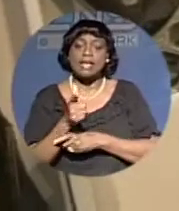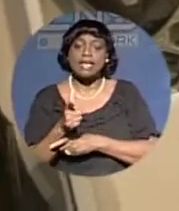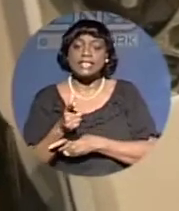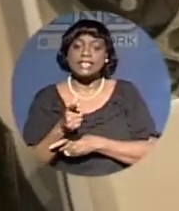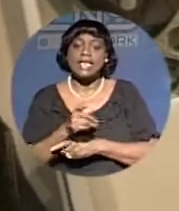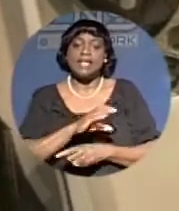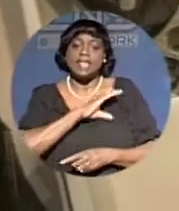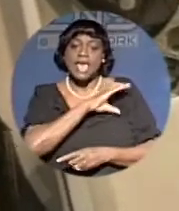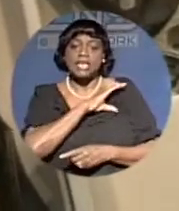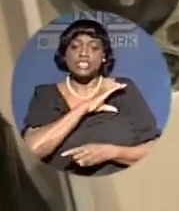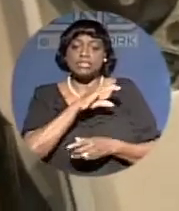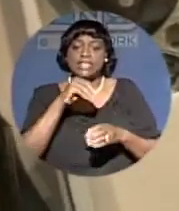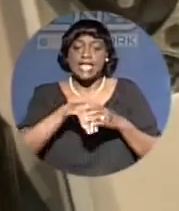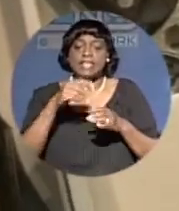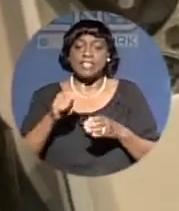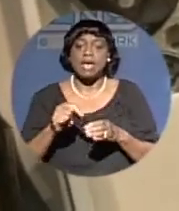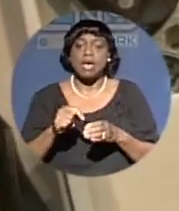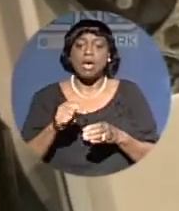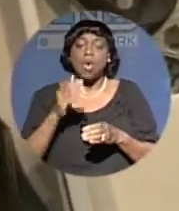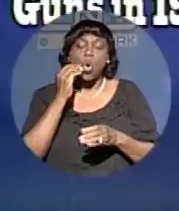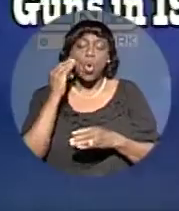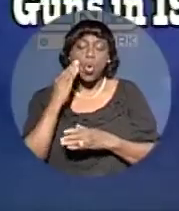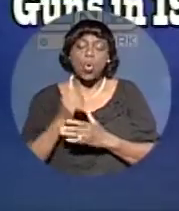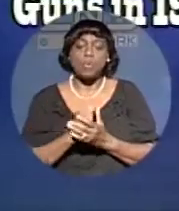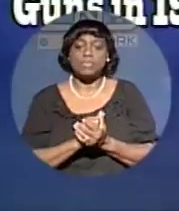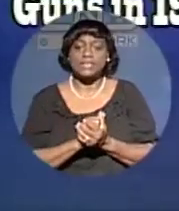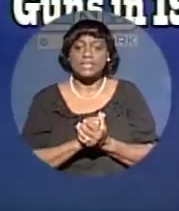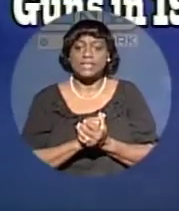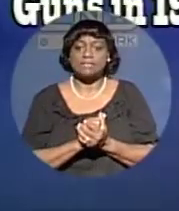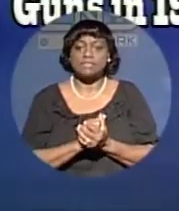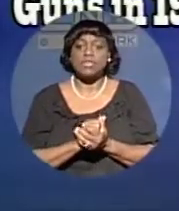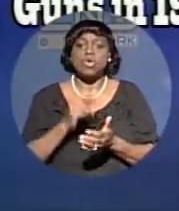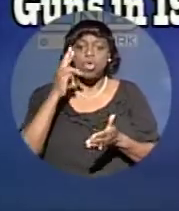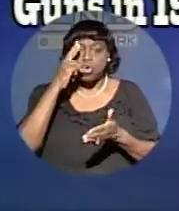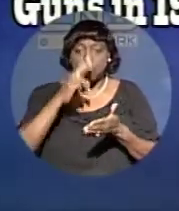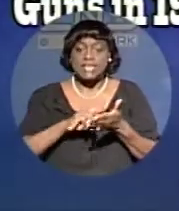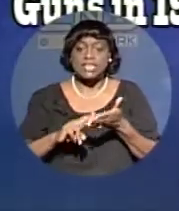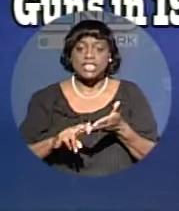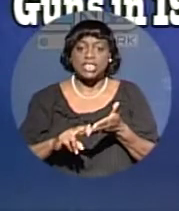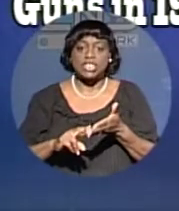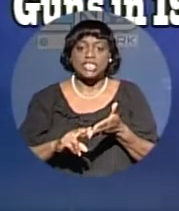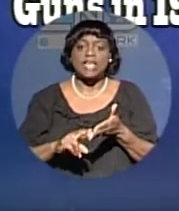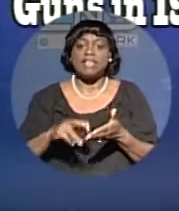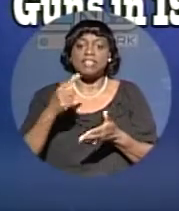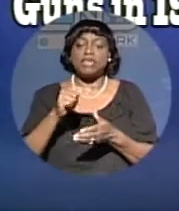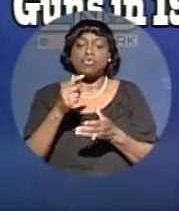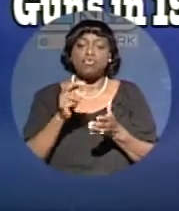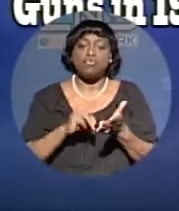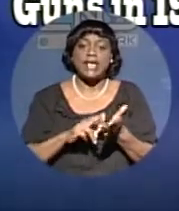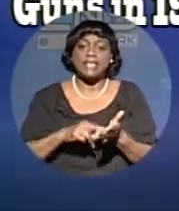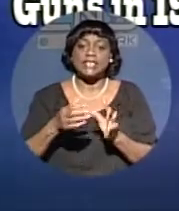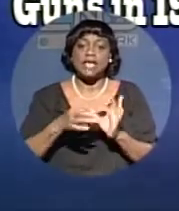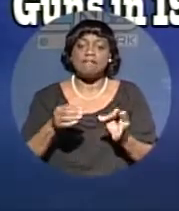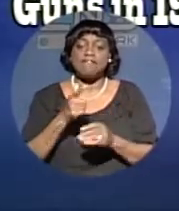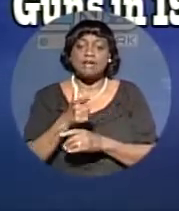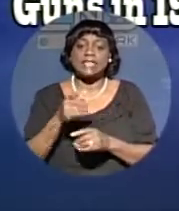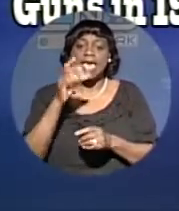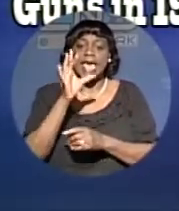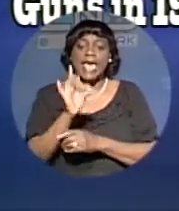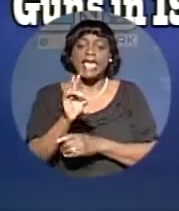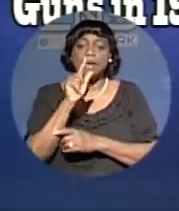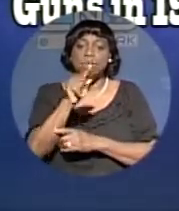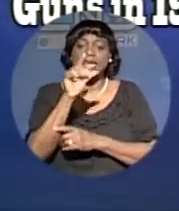and types of firearms kept and their use. Research estimates the rate of firearm ownership at 8.8% of guns